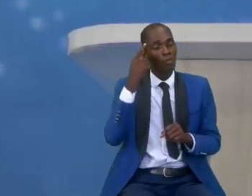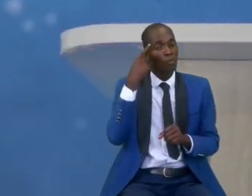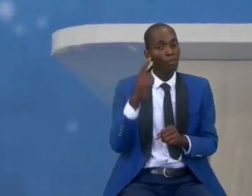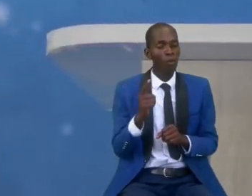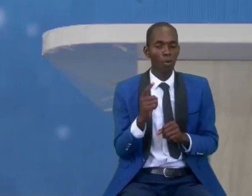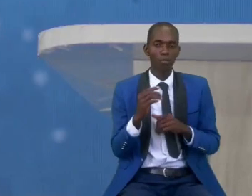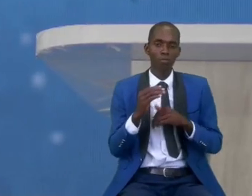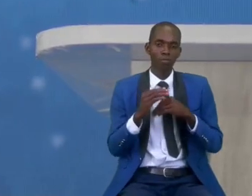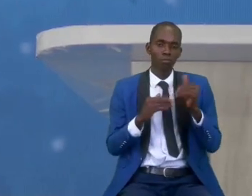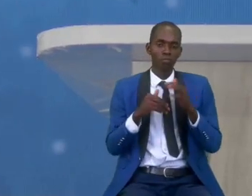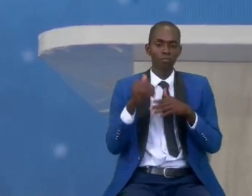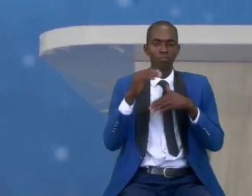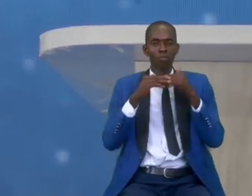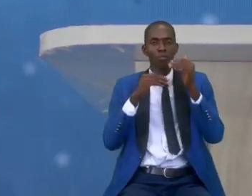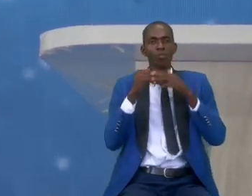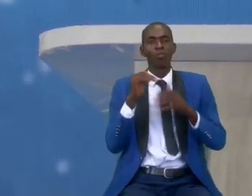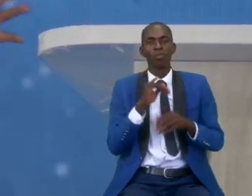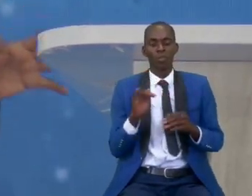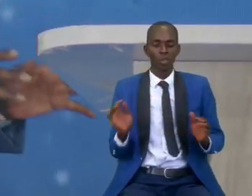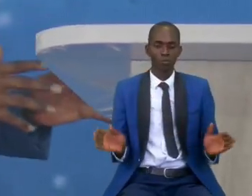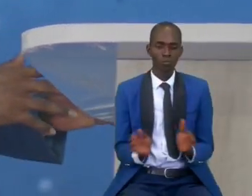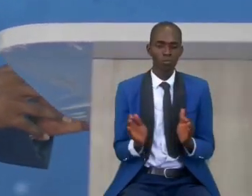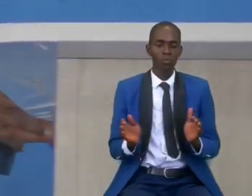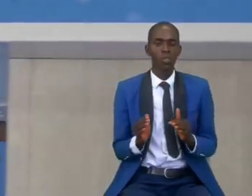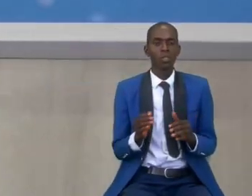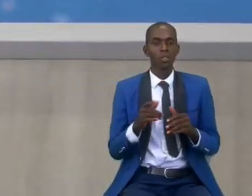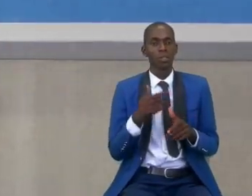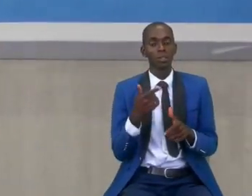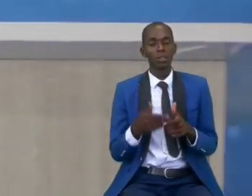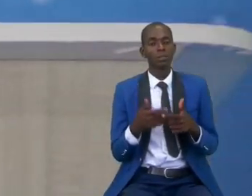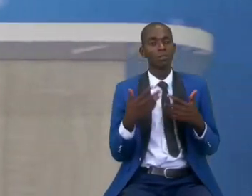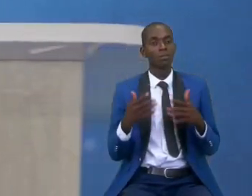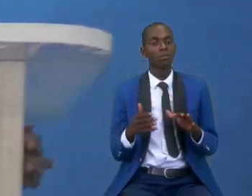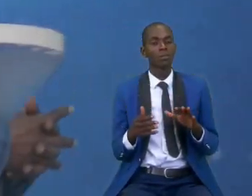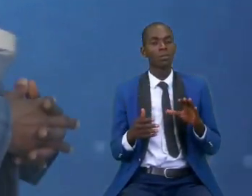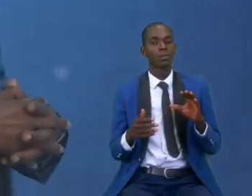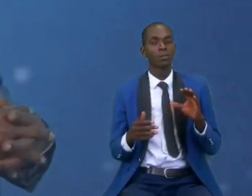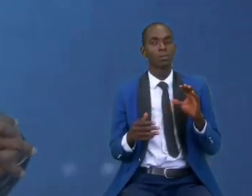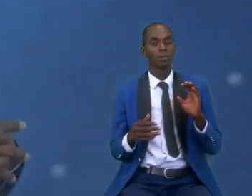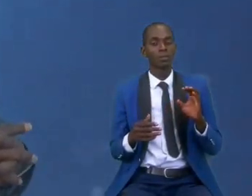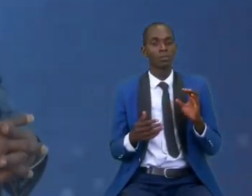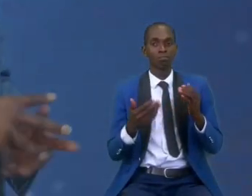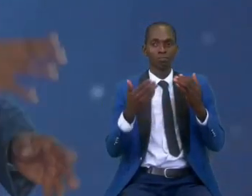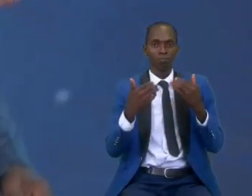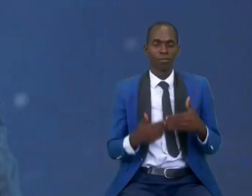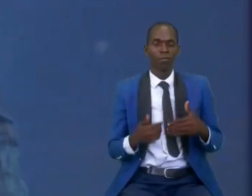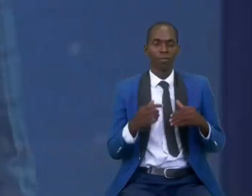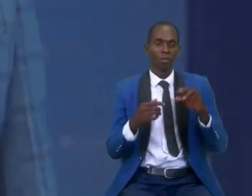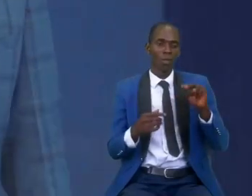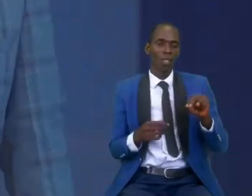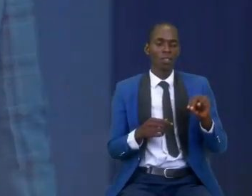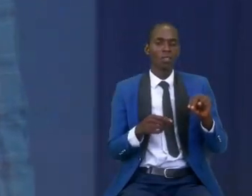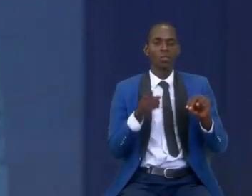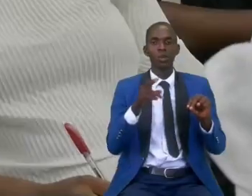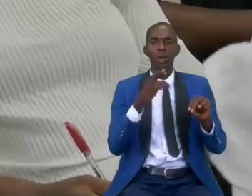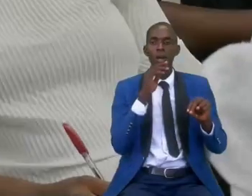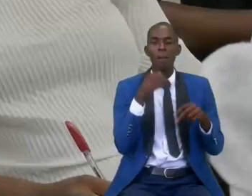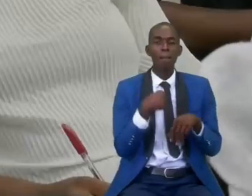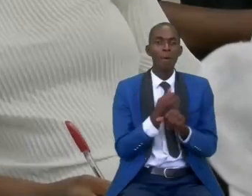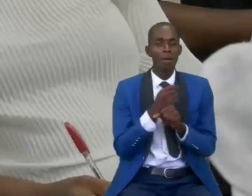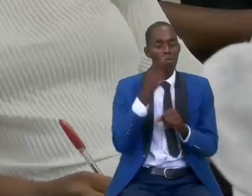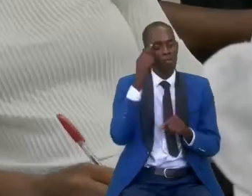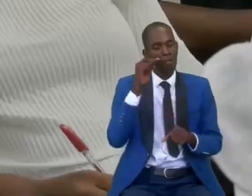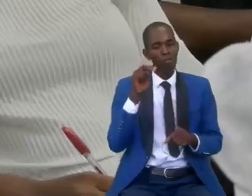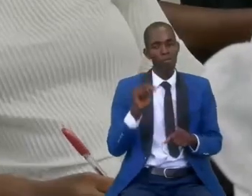we're made for needfulness. Needfulness. You know, sometimes you are, if you are absent from